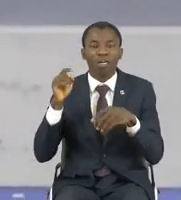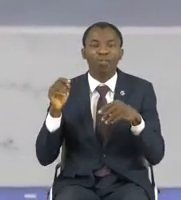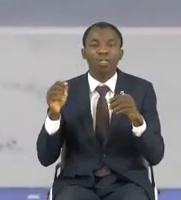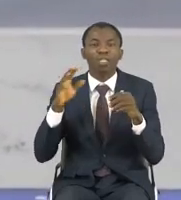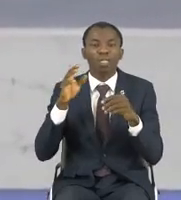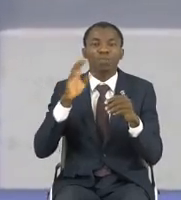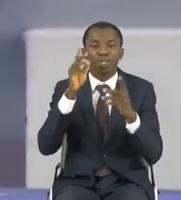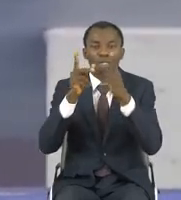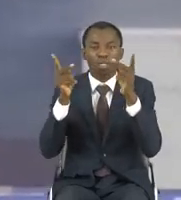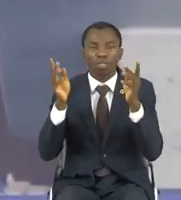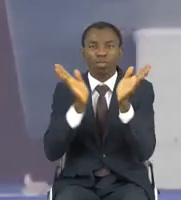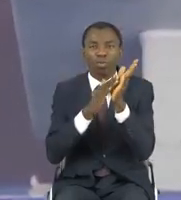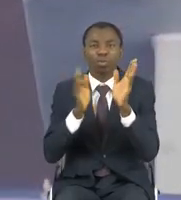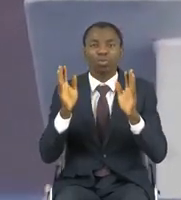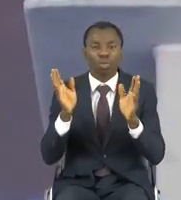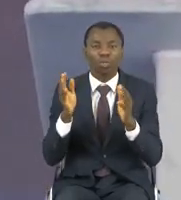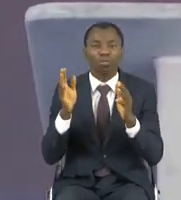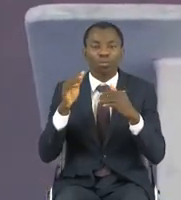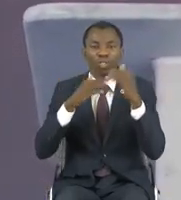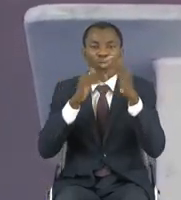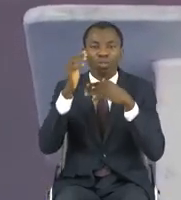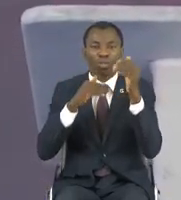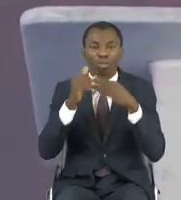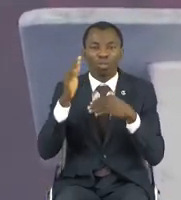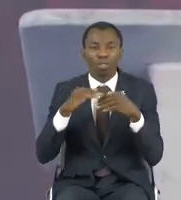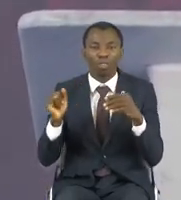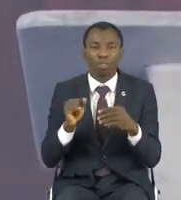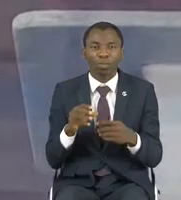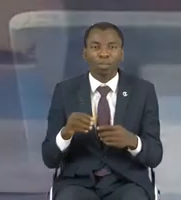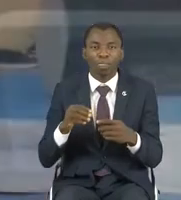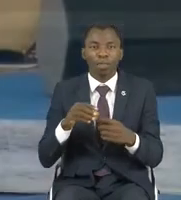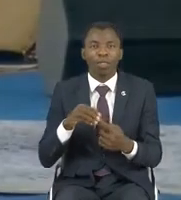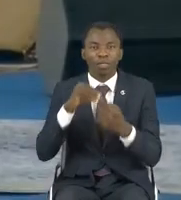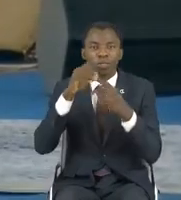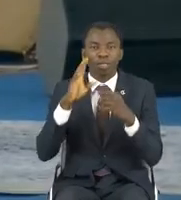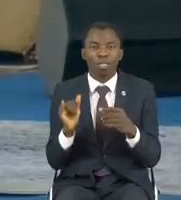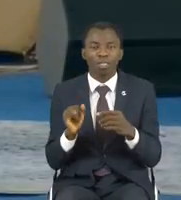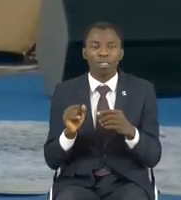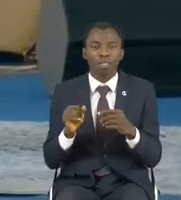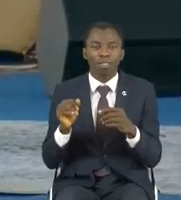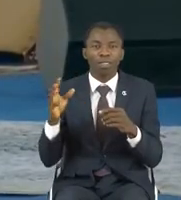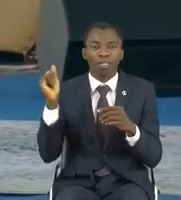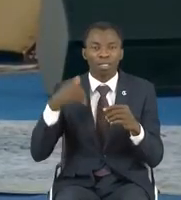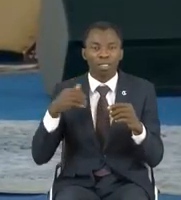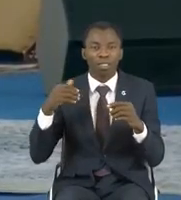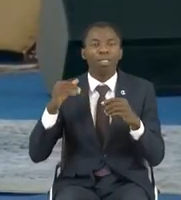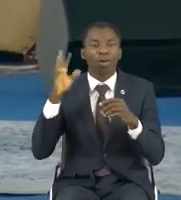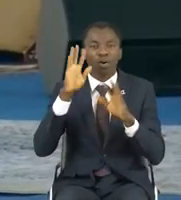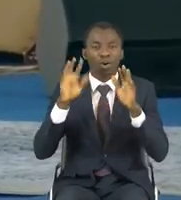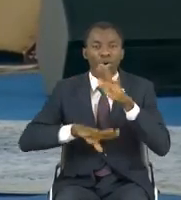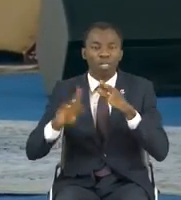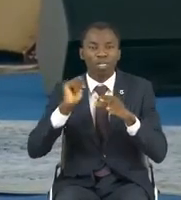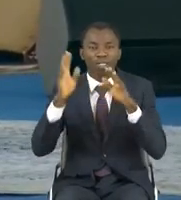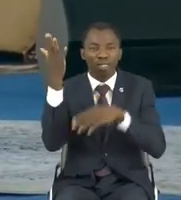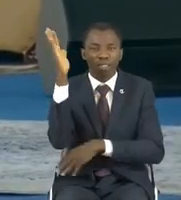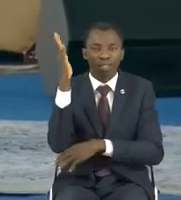you have school buildings now, especially in the capital city, but in many places under the tree and in